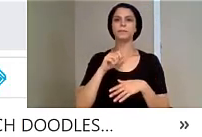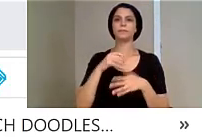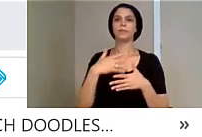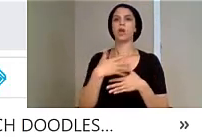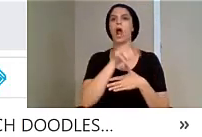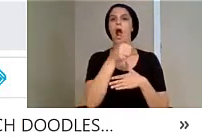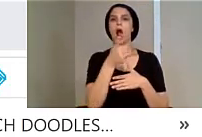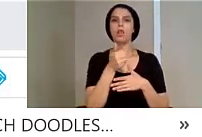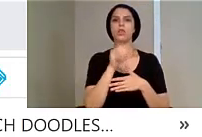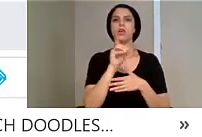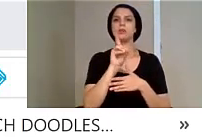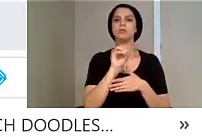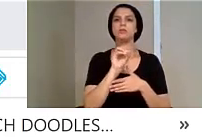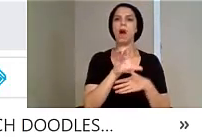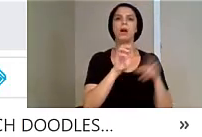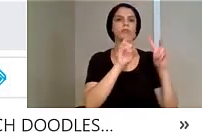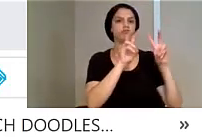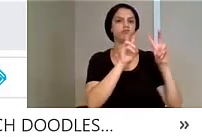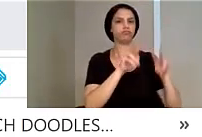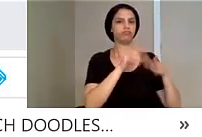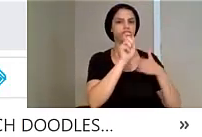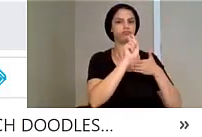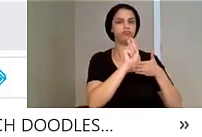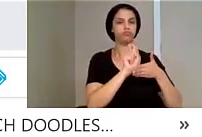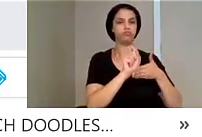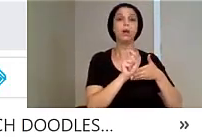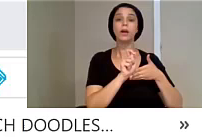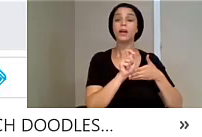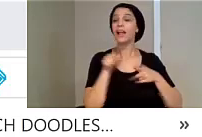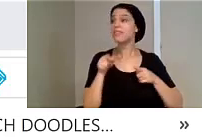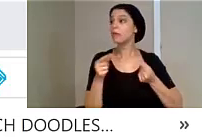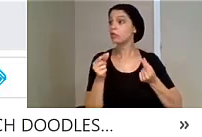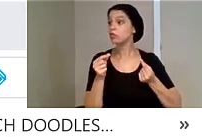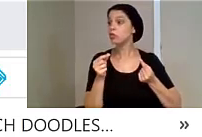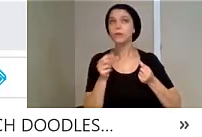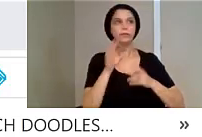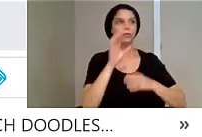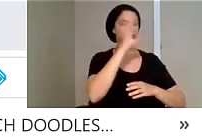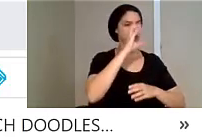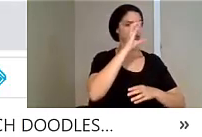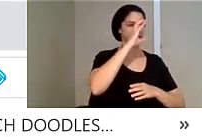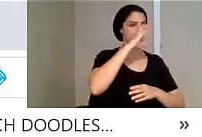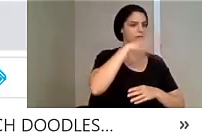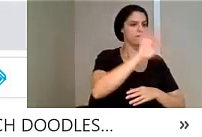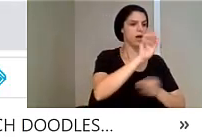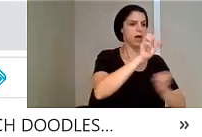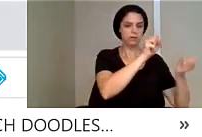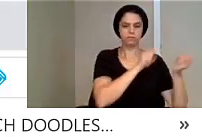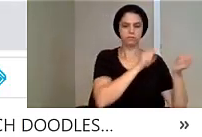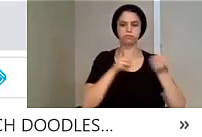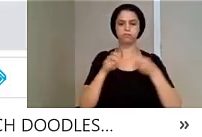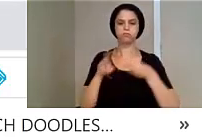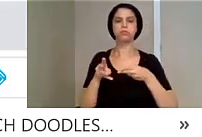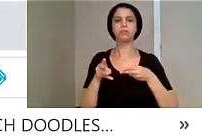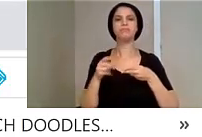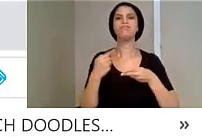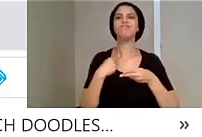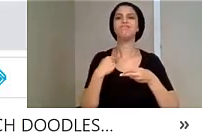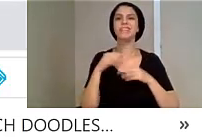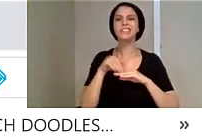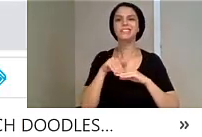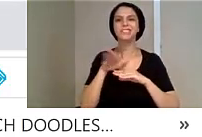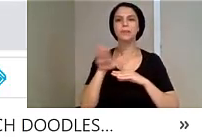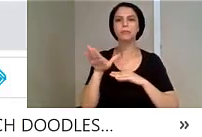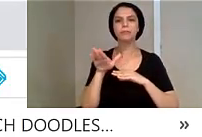click on Submit Assignment here to go grab that work and turn it in. So I've clicked on Submit